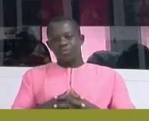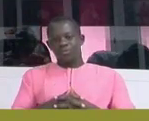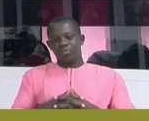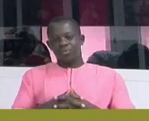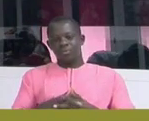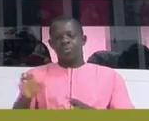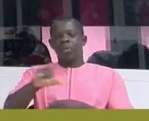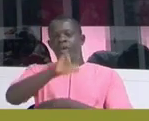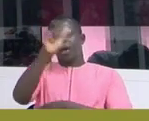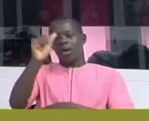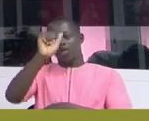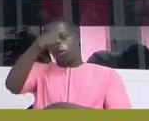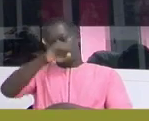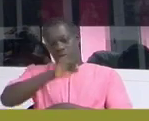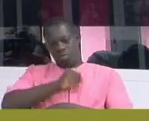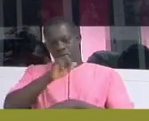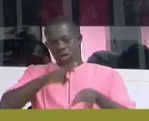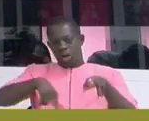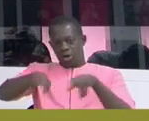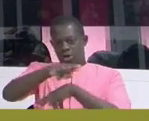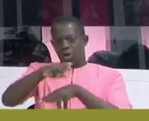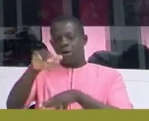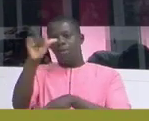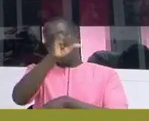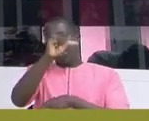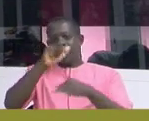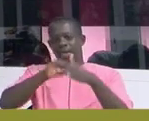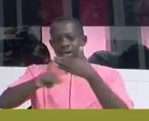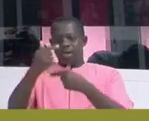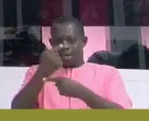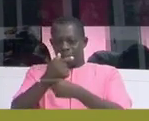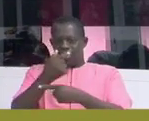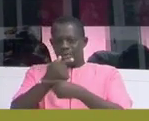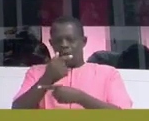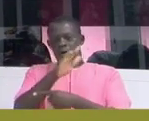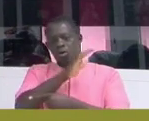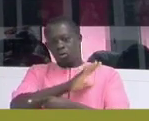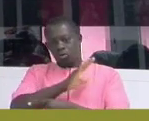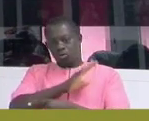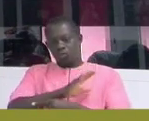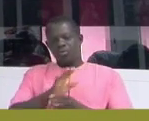Caneli and uh your return to the